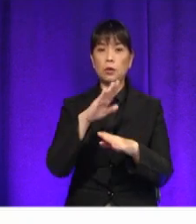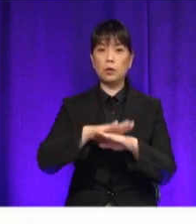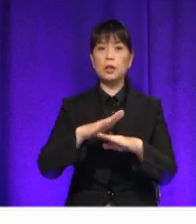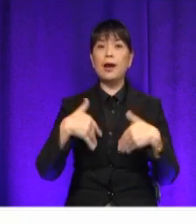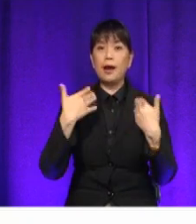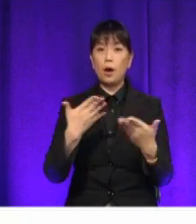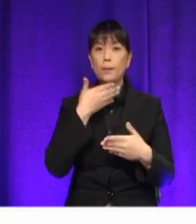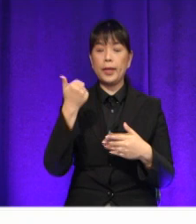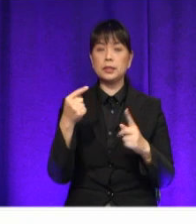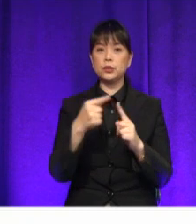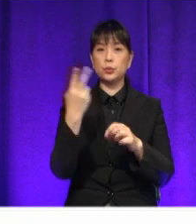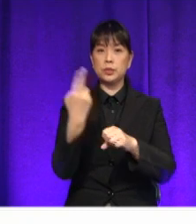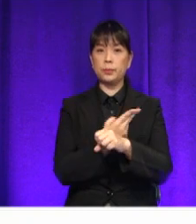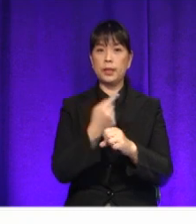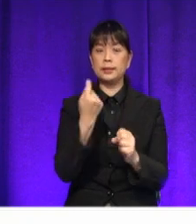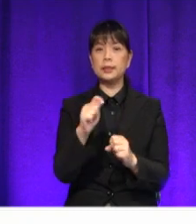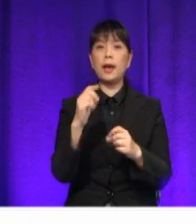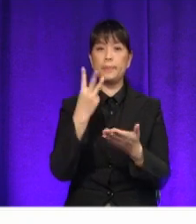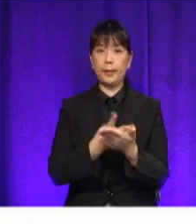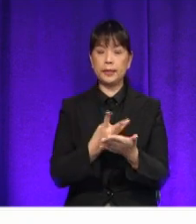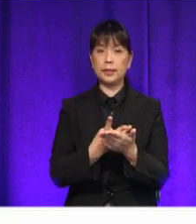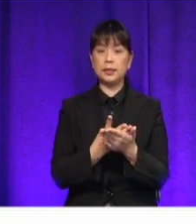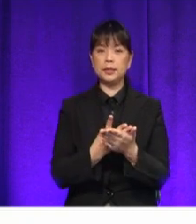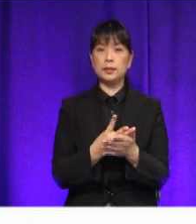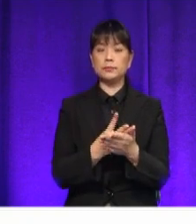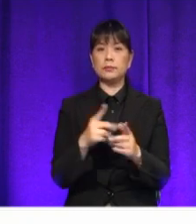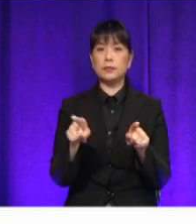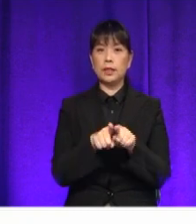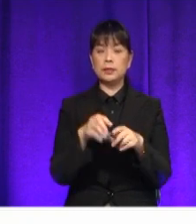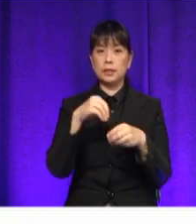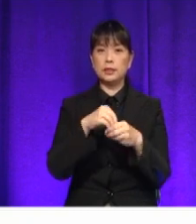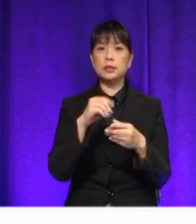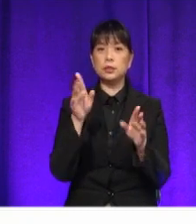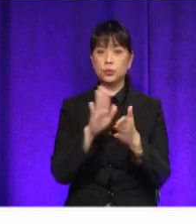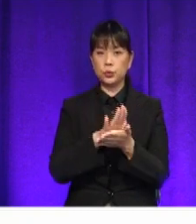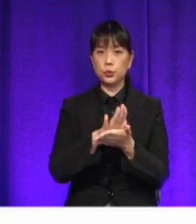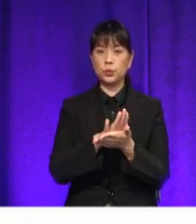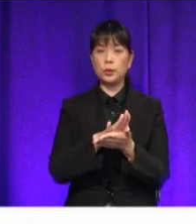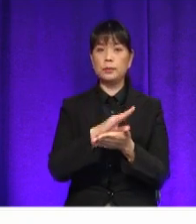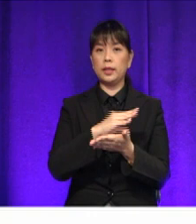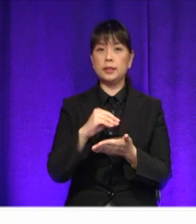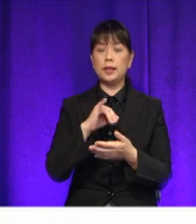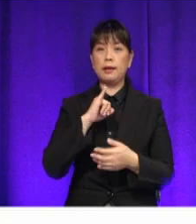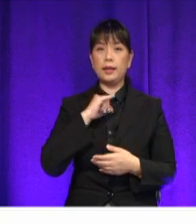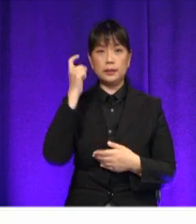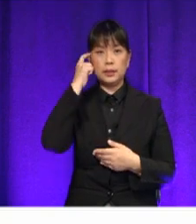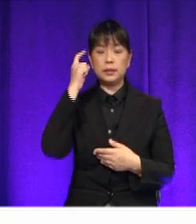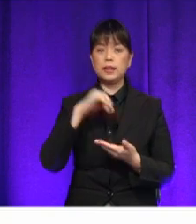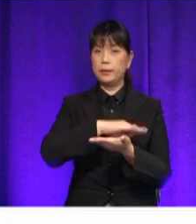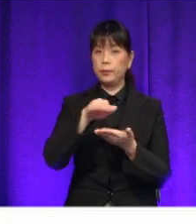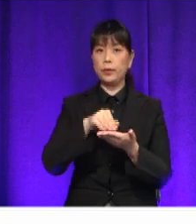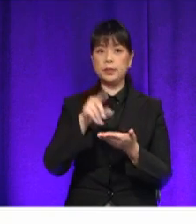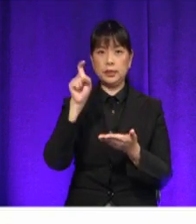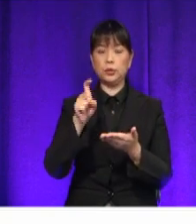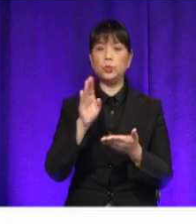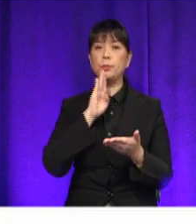money. As head of the school, everyone expects me to make the decision, but I think everyone should be involved. All the